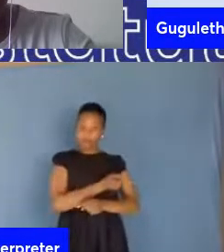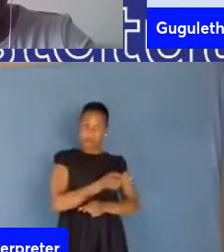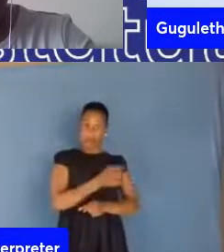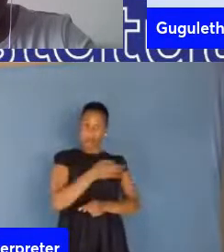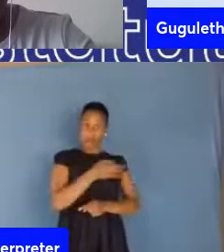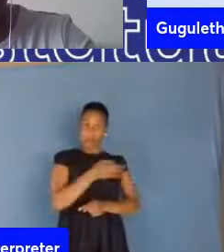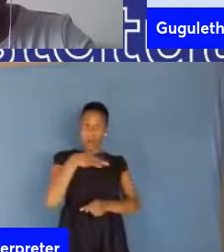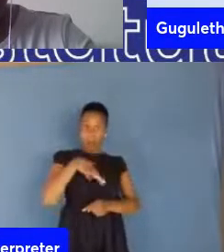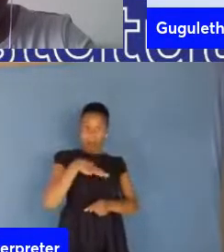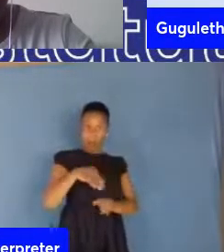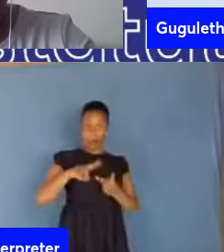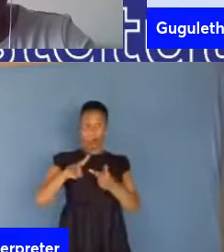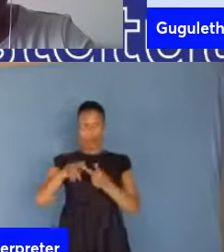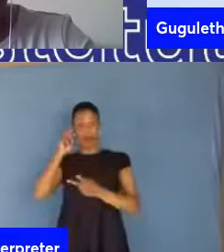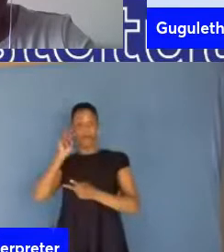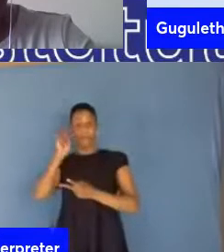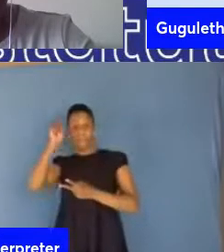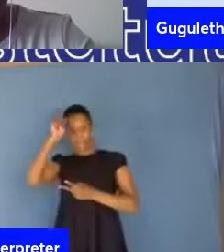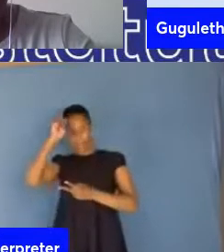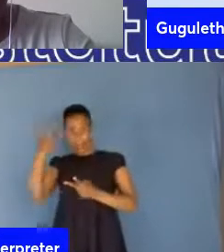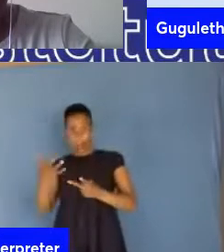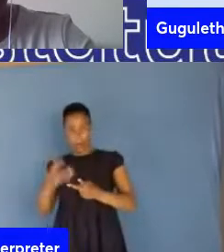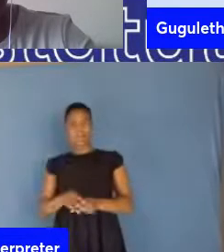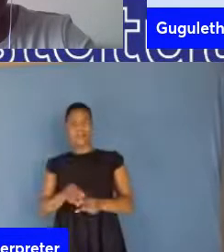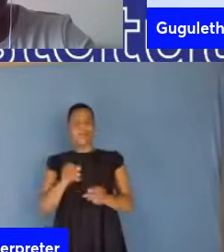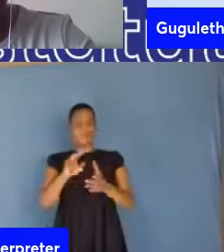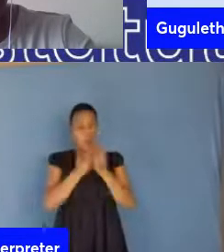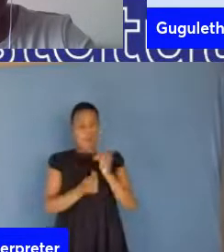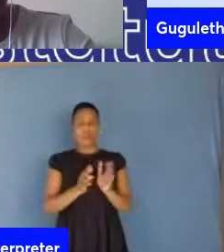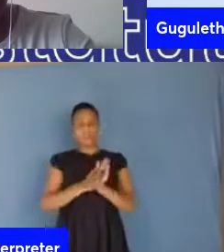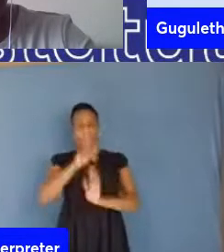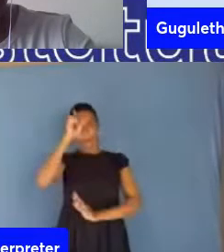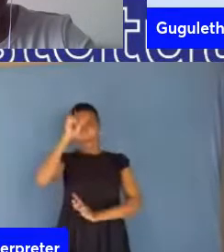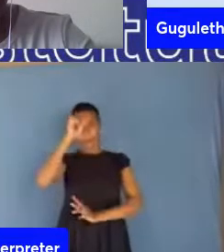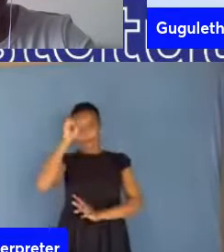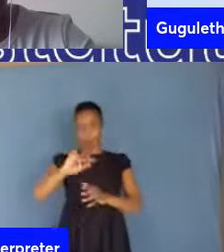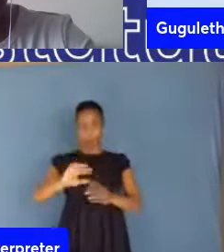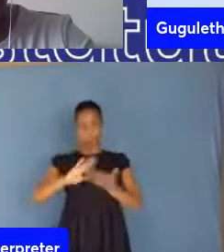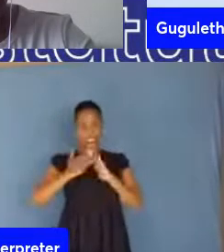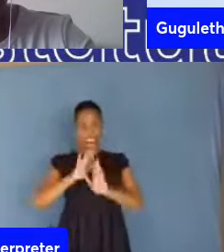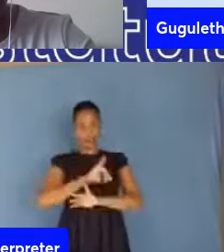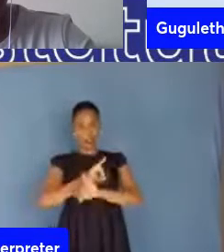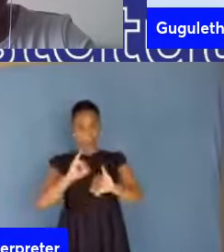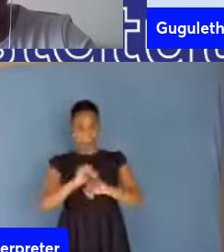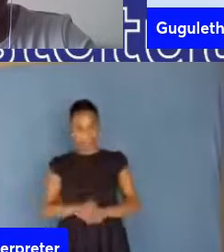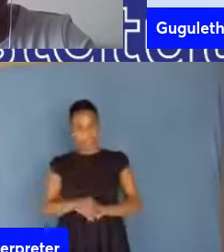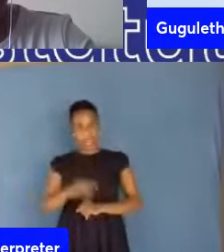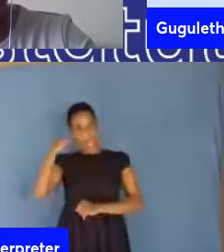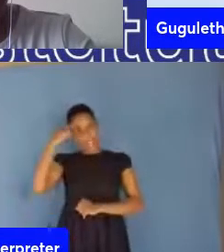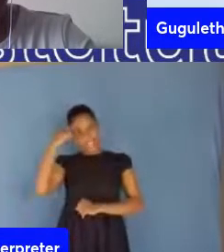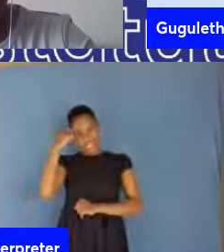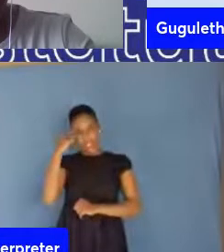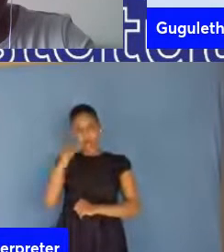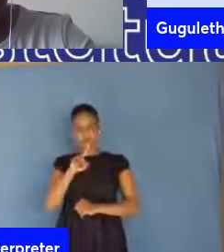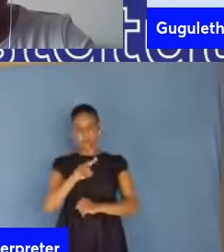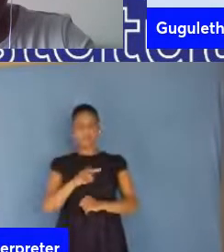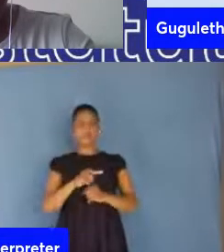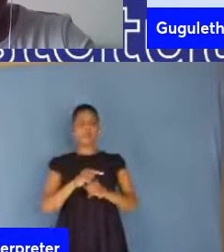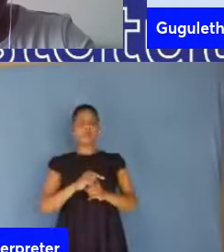community. So I think as a parent, the easiest way to go about it is from a very young